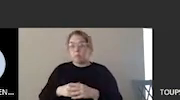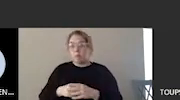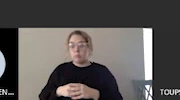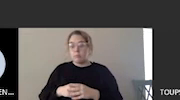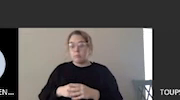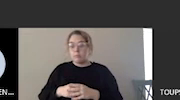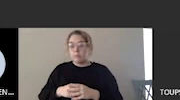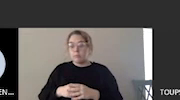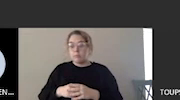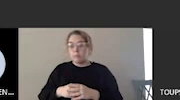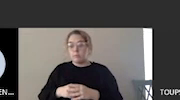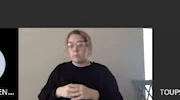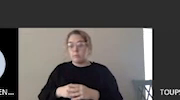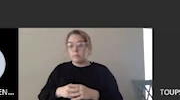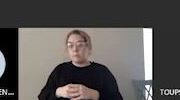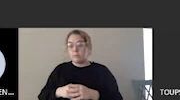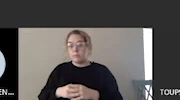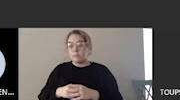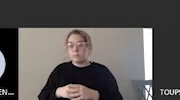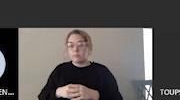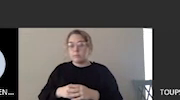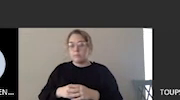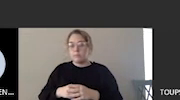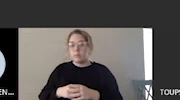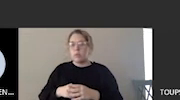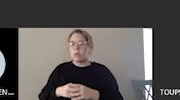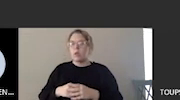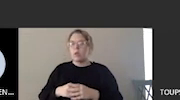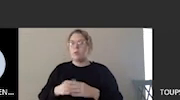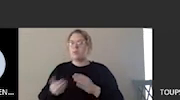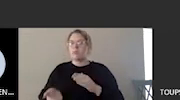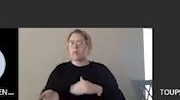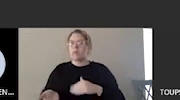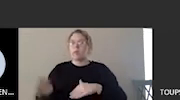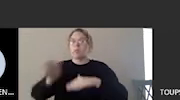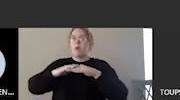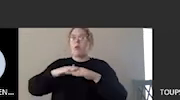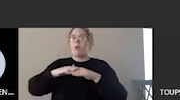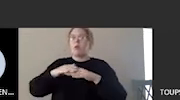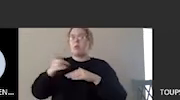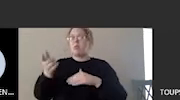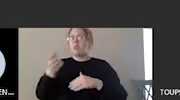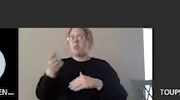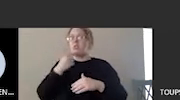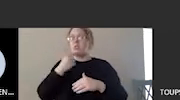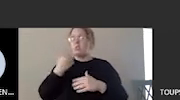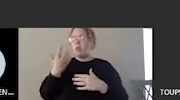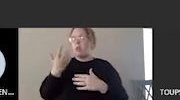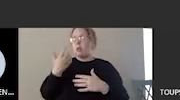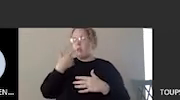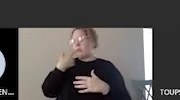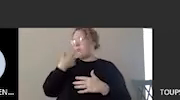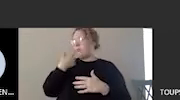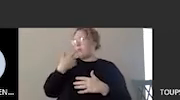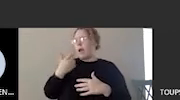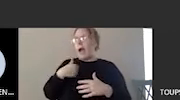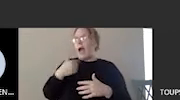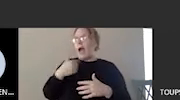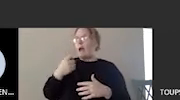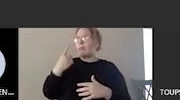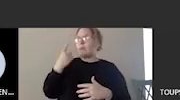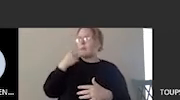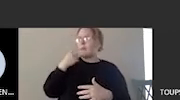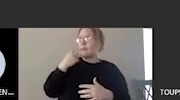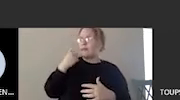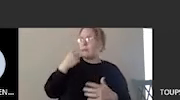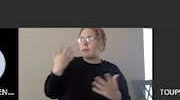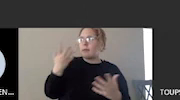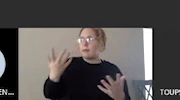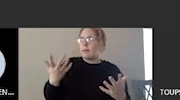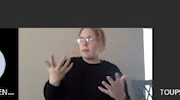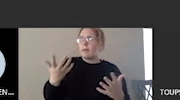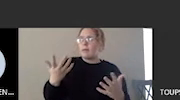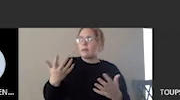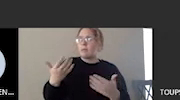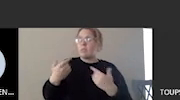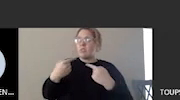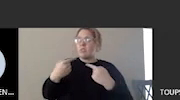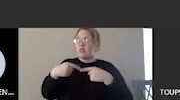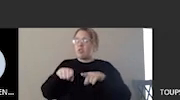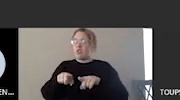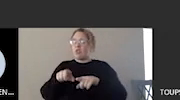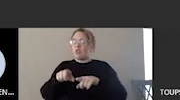All right. Perfect. Building off of what Danelle just said, actually, I was thinking of during